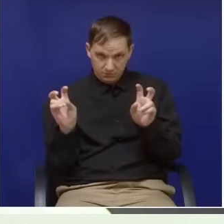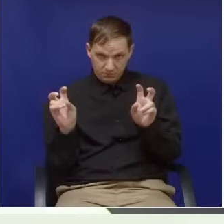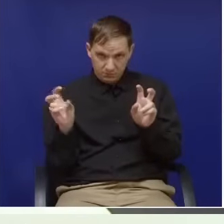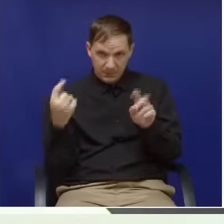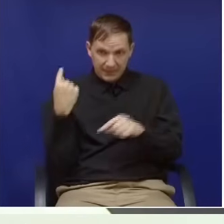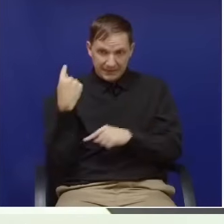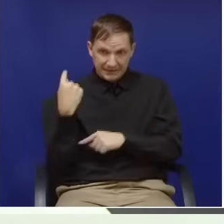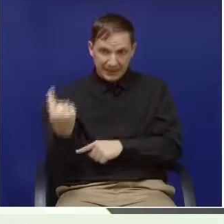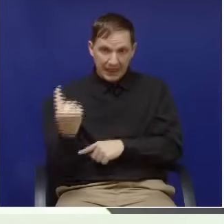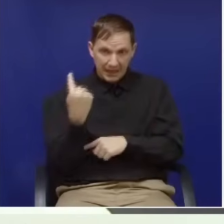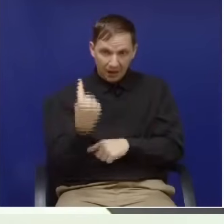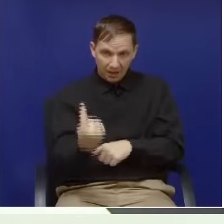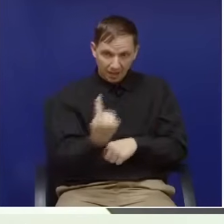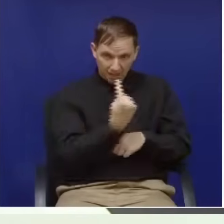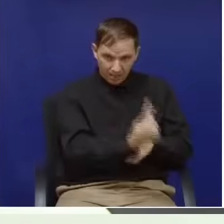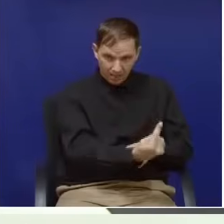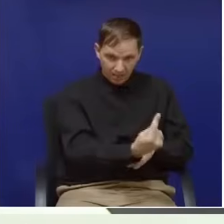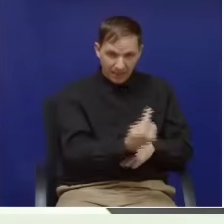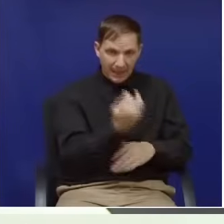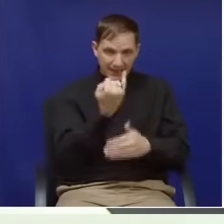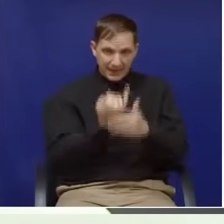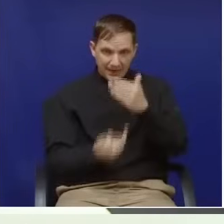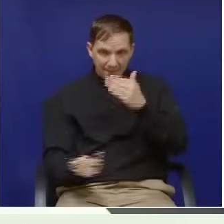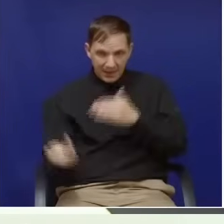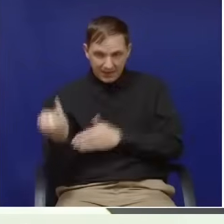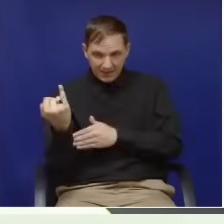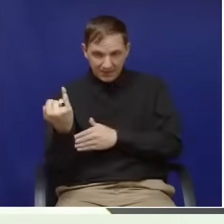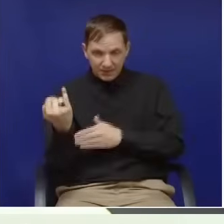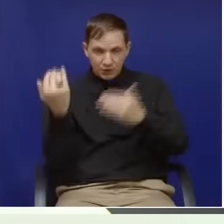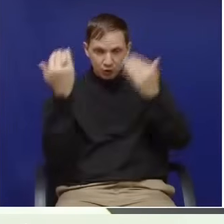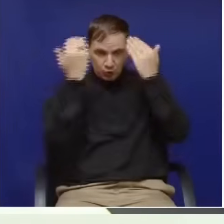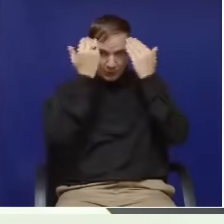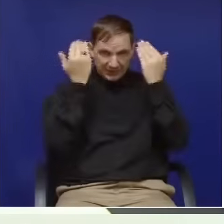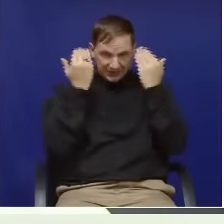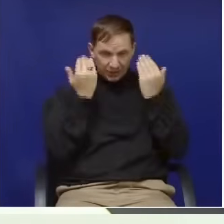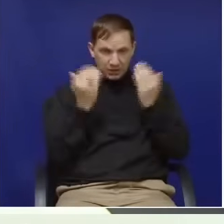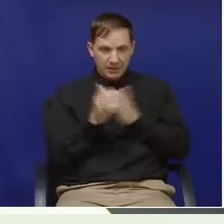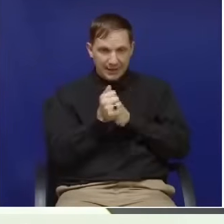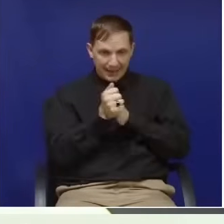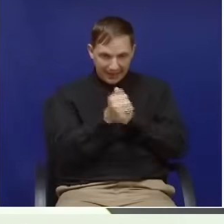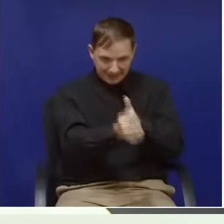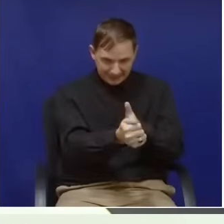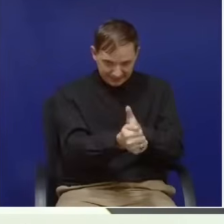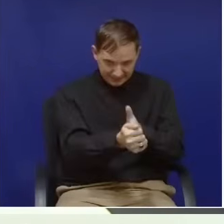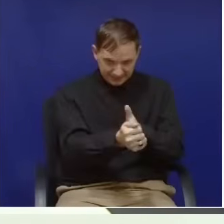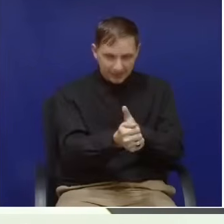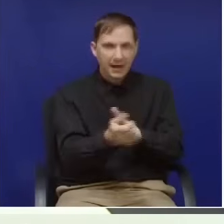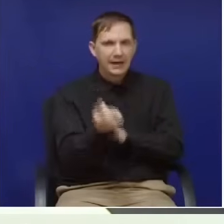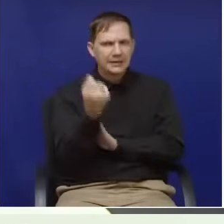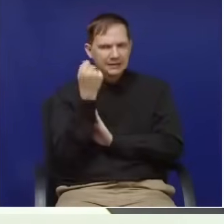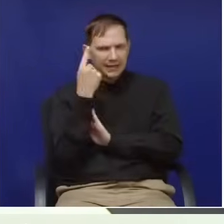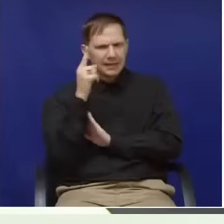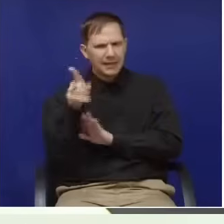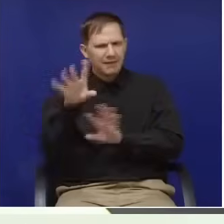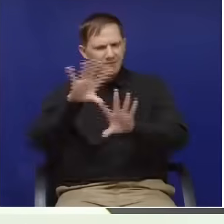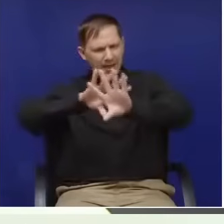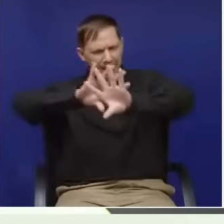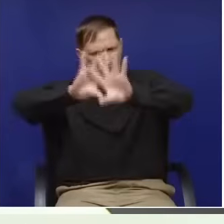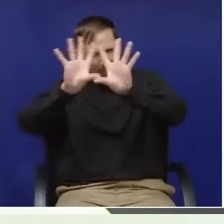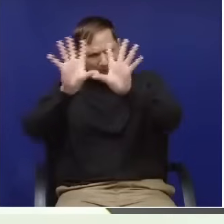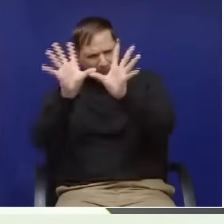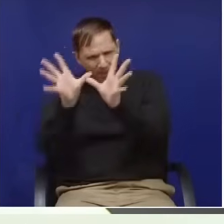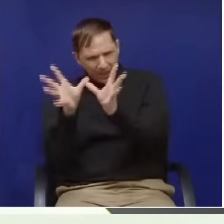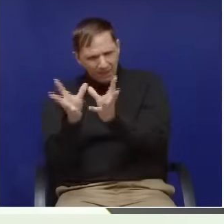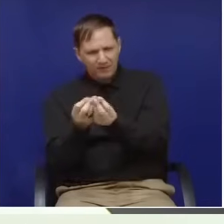independent judiciary-led administration, we do understand it will be able to articulate all these issues. That's why we are